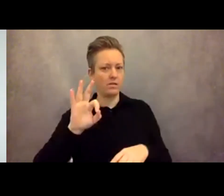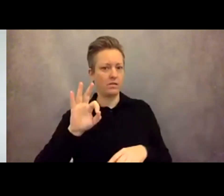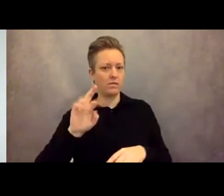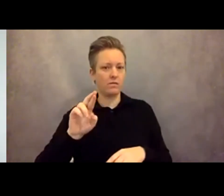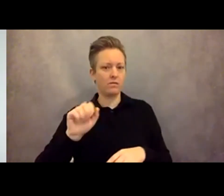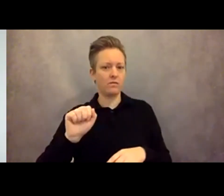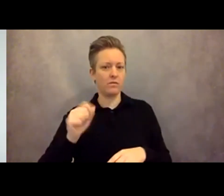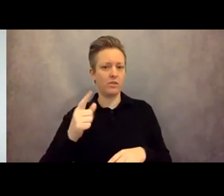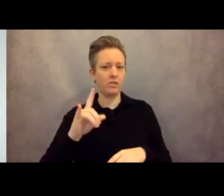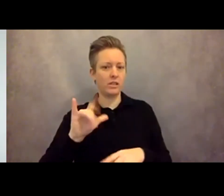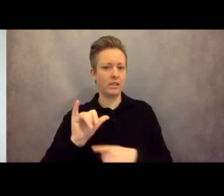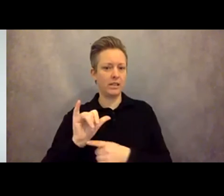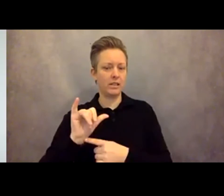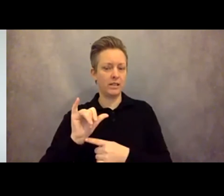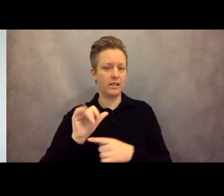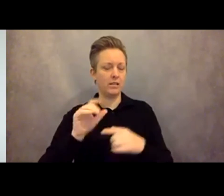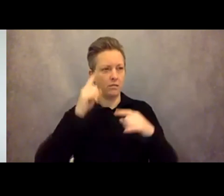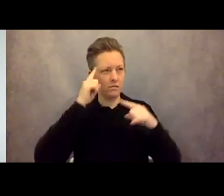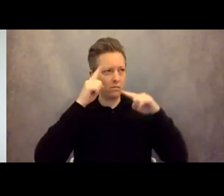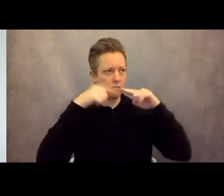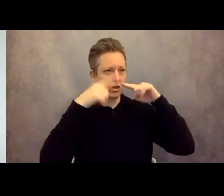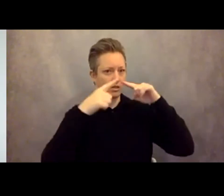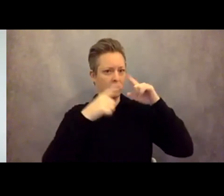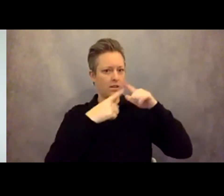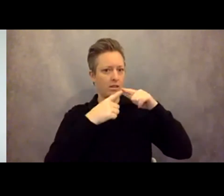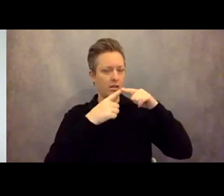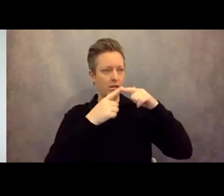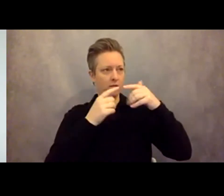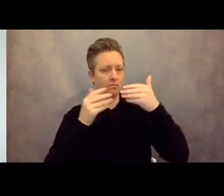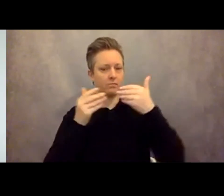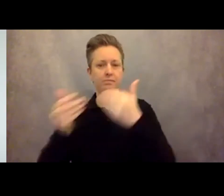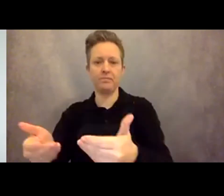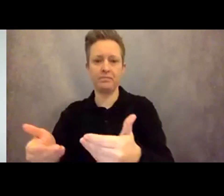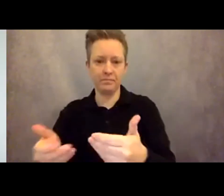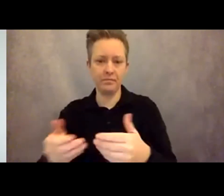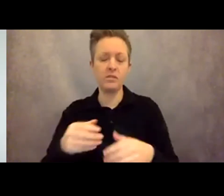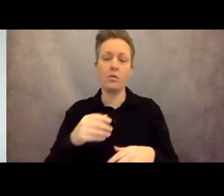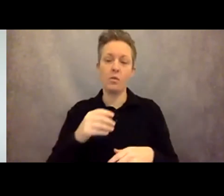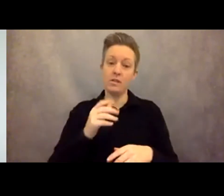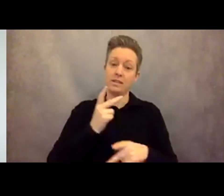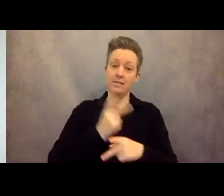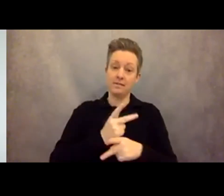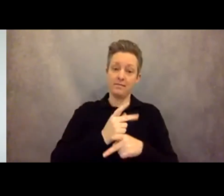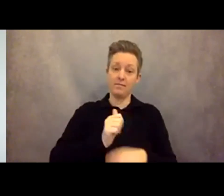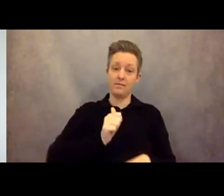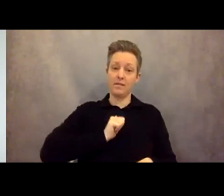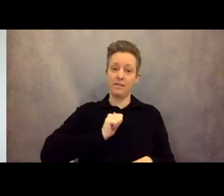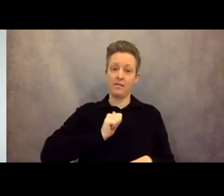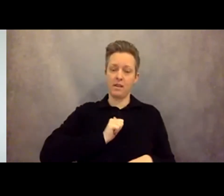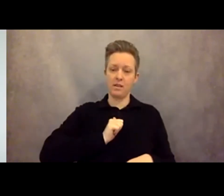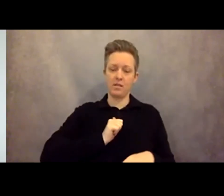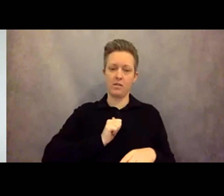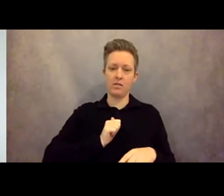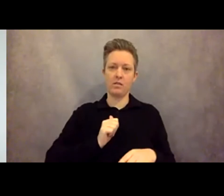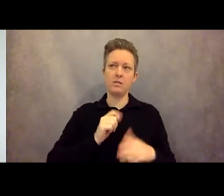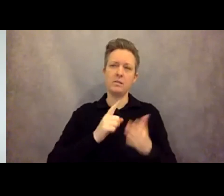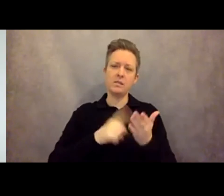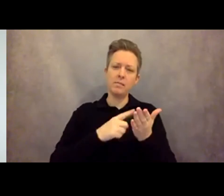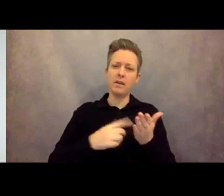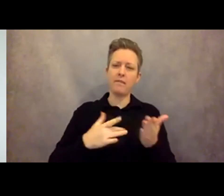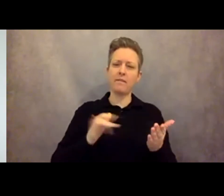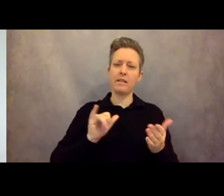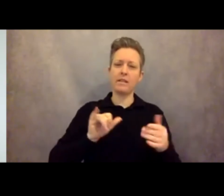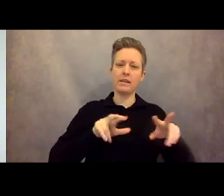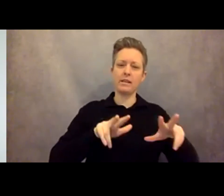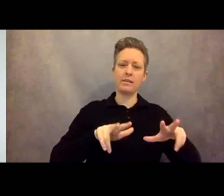Fragility is less likely to happen when I take care of myself. Self-care sometimes feels selfish, but it makes me a better